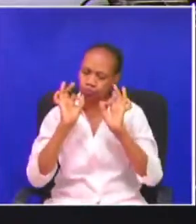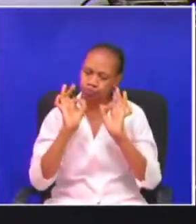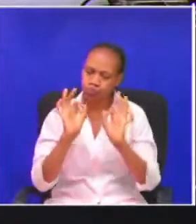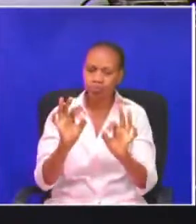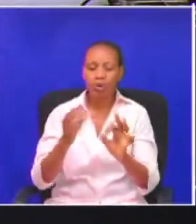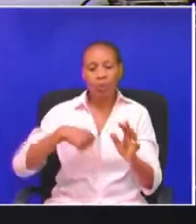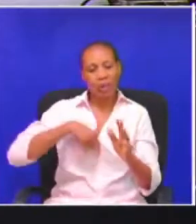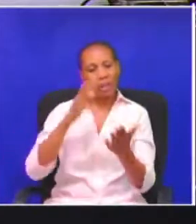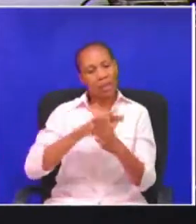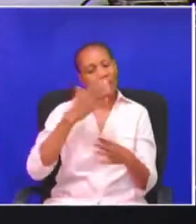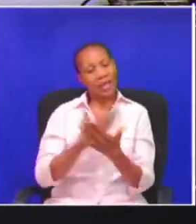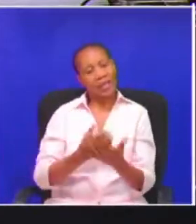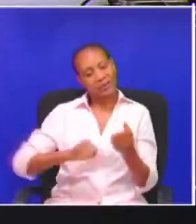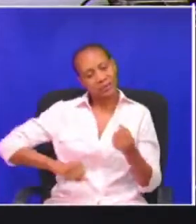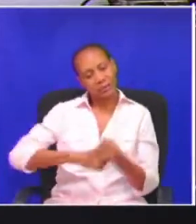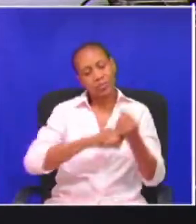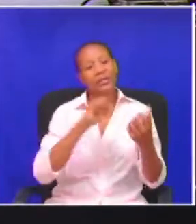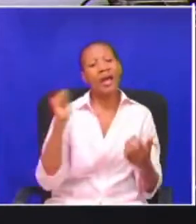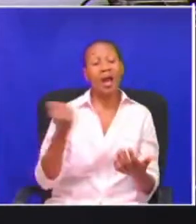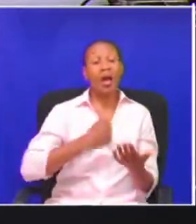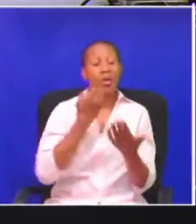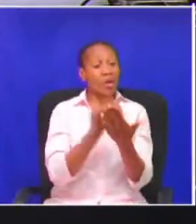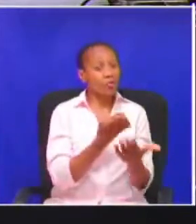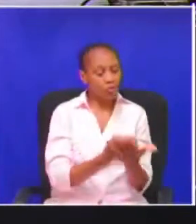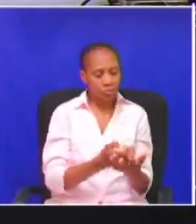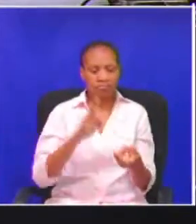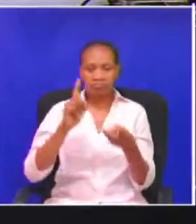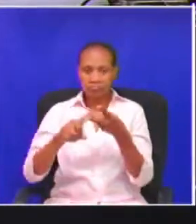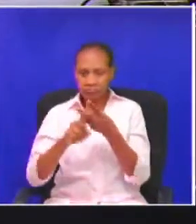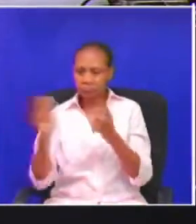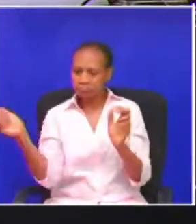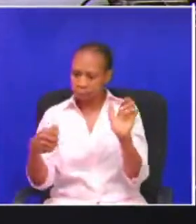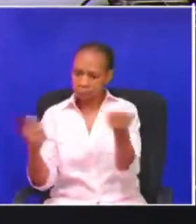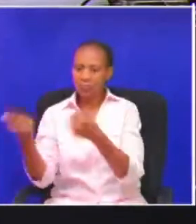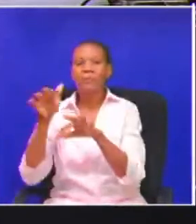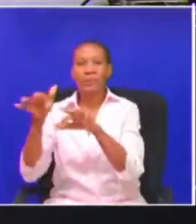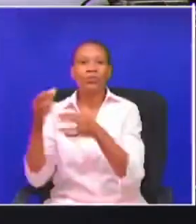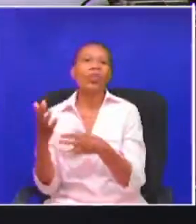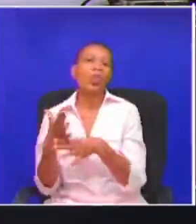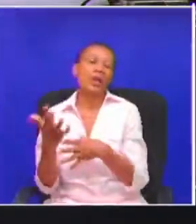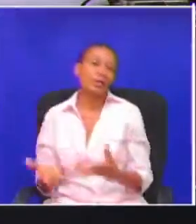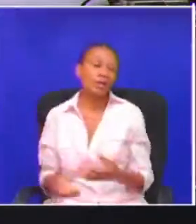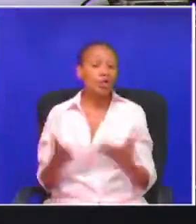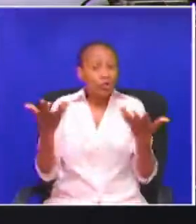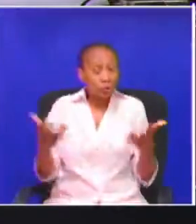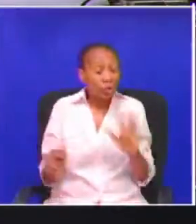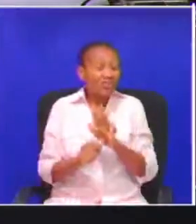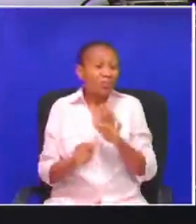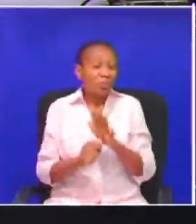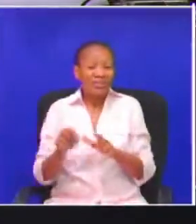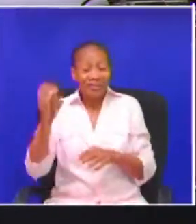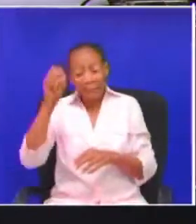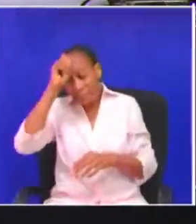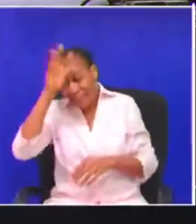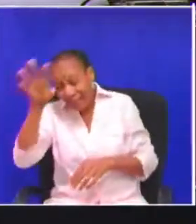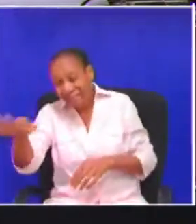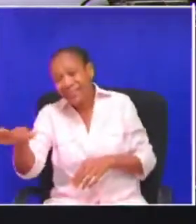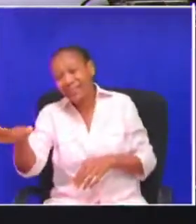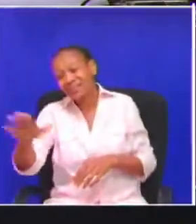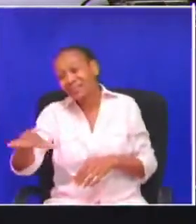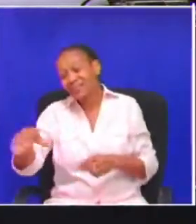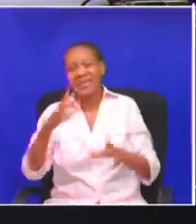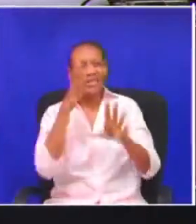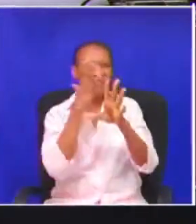grow our economy and to create jobs. It is therefore important, whether it's in mining areas,